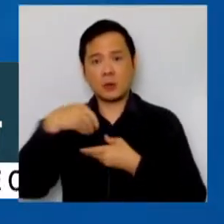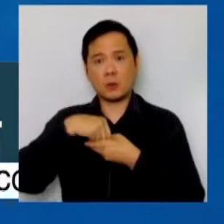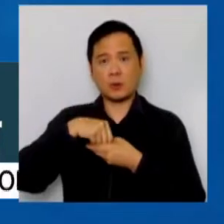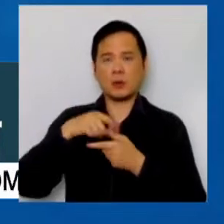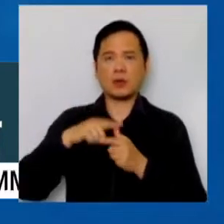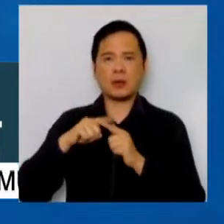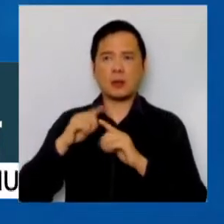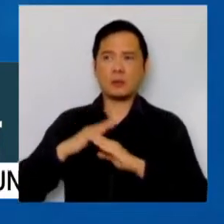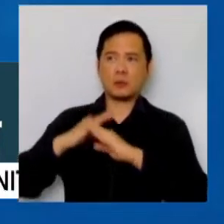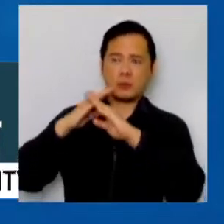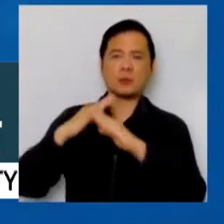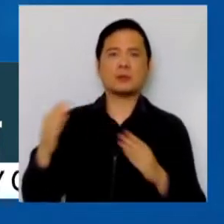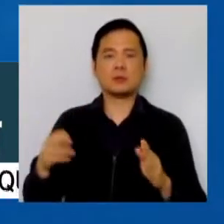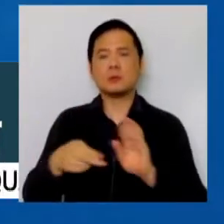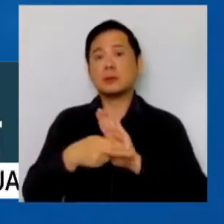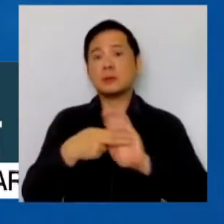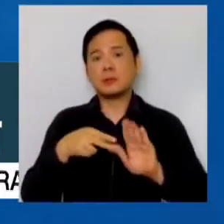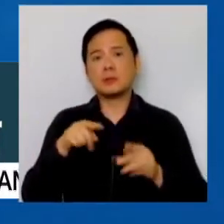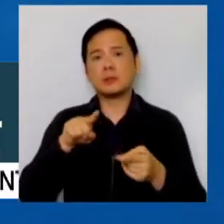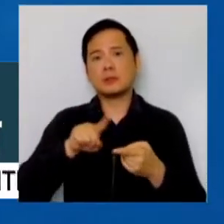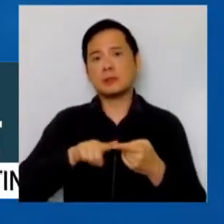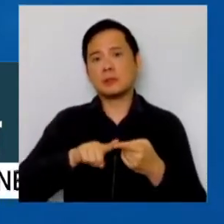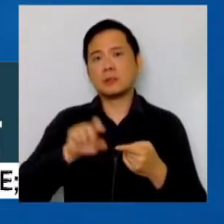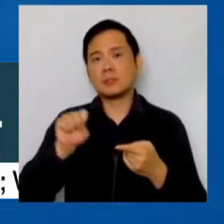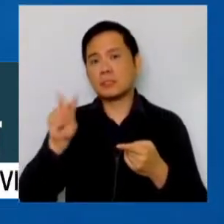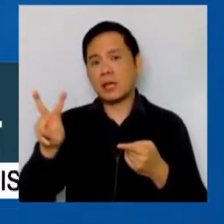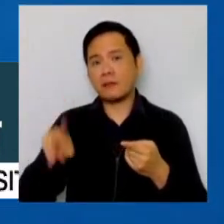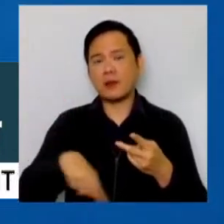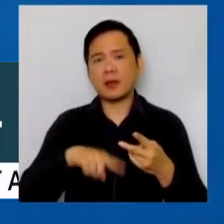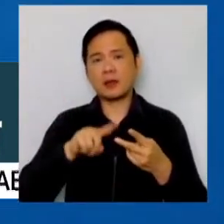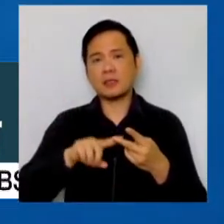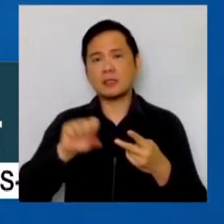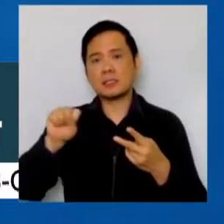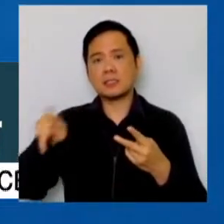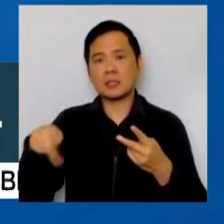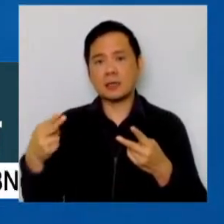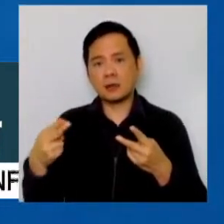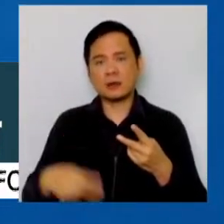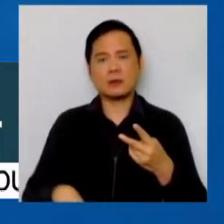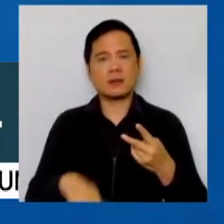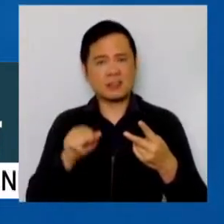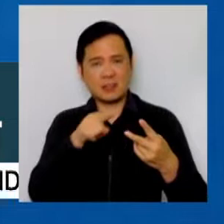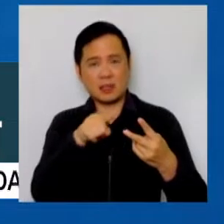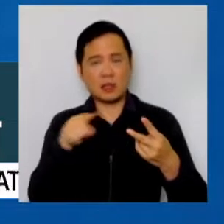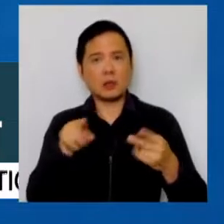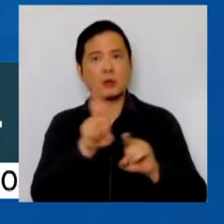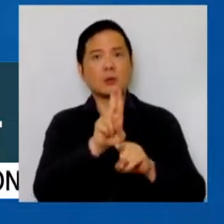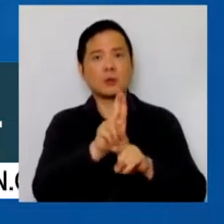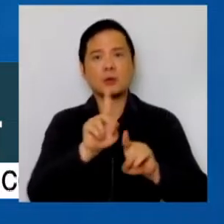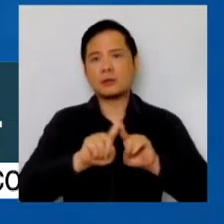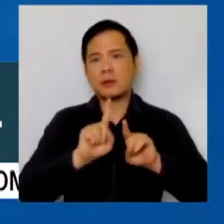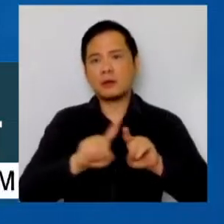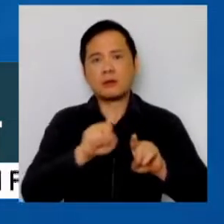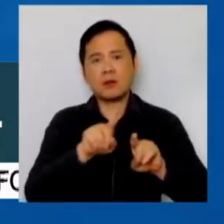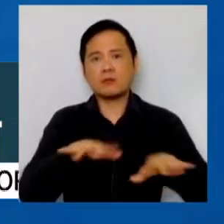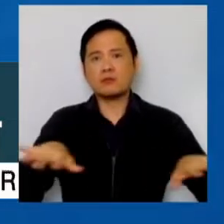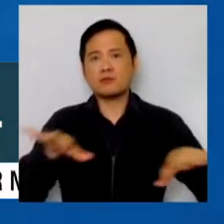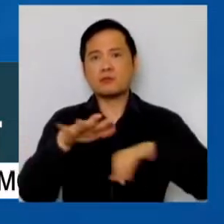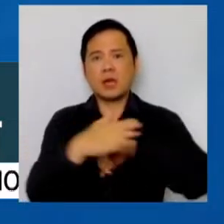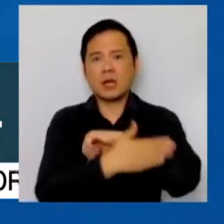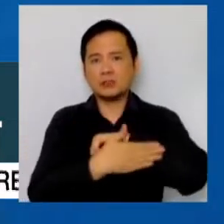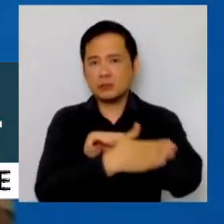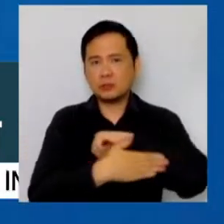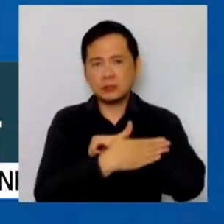Sinovac, Sinopharm, the studies done in Chile, in other places have shown that they really work against severe hospitalization.